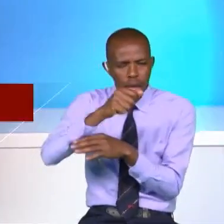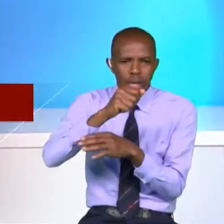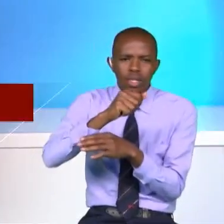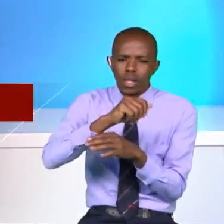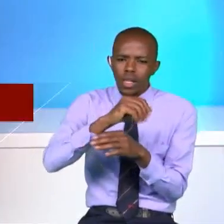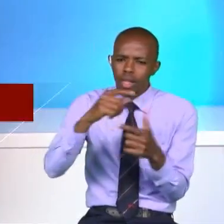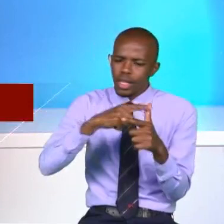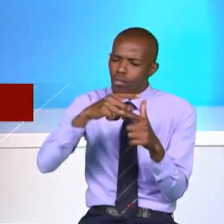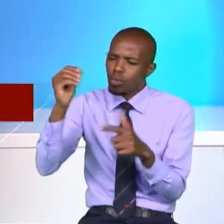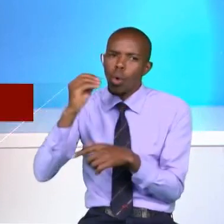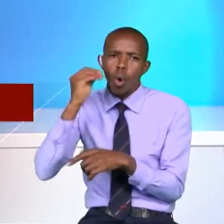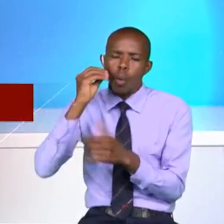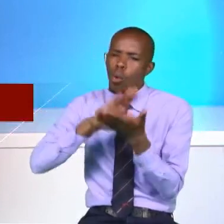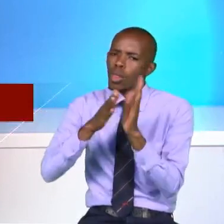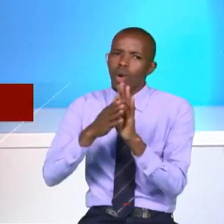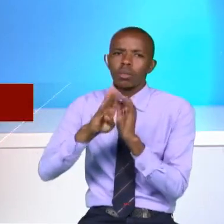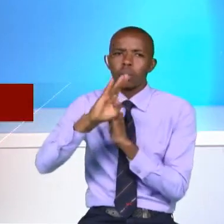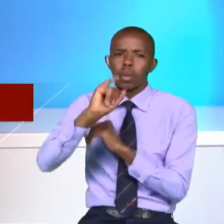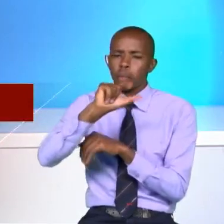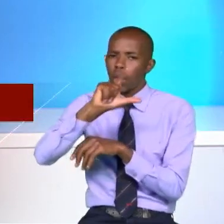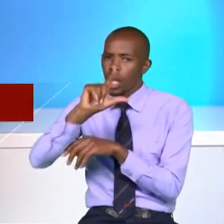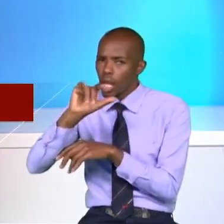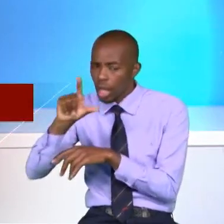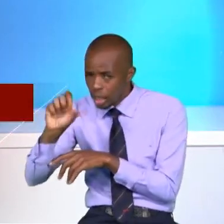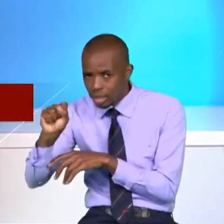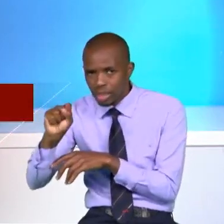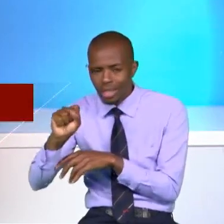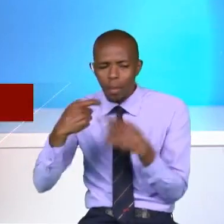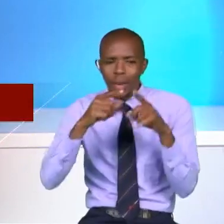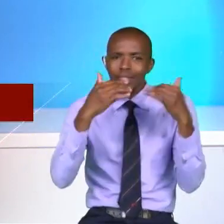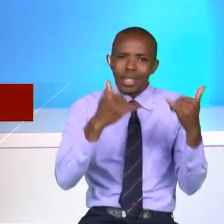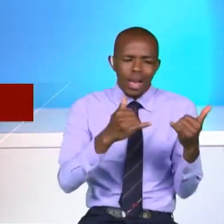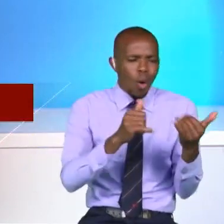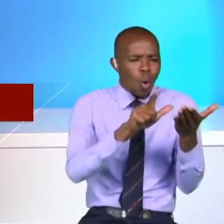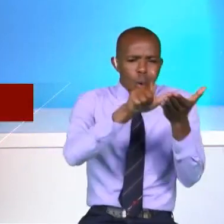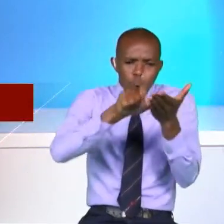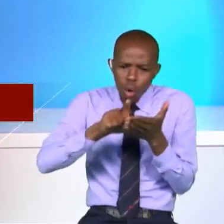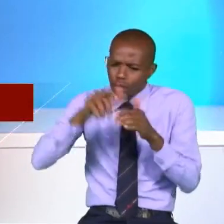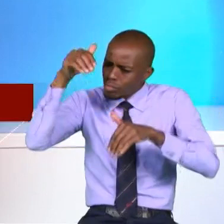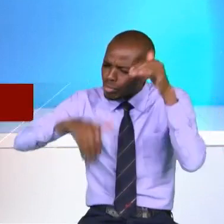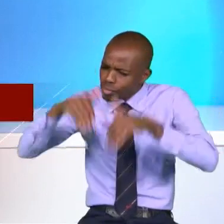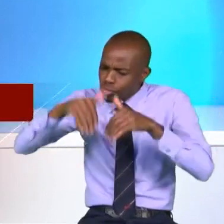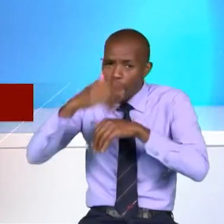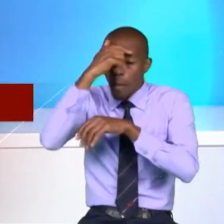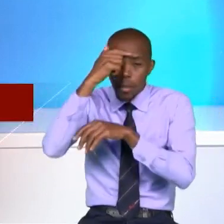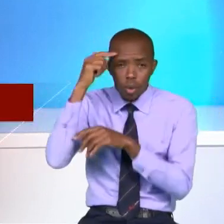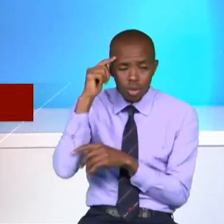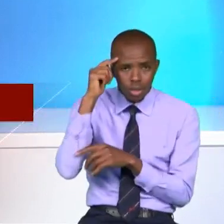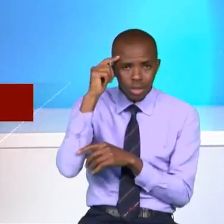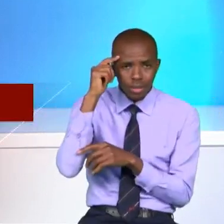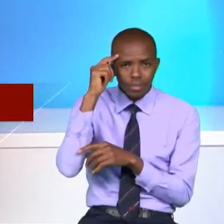bill. But now we have people who are perhaps thriving, who are on their knees in debt, loans, harambee, just because